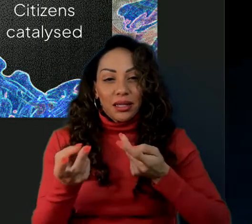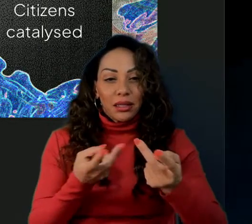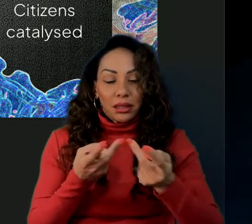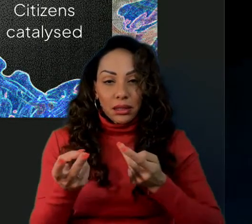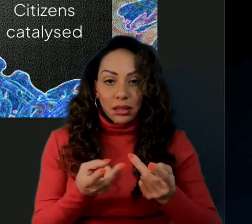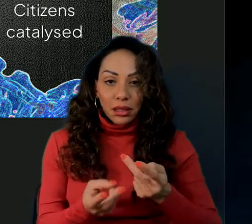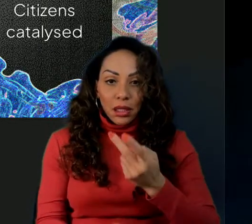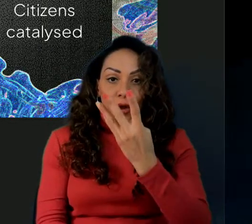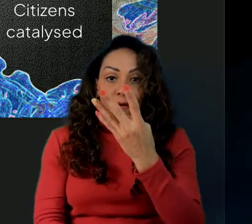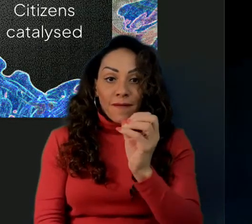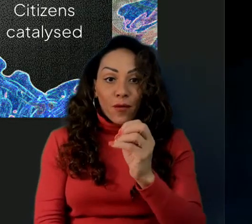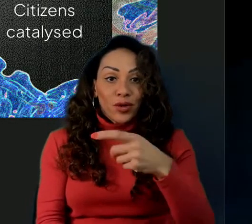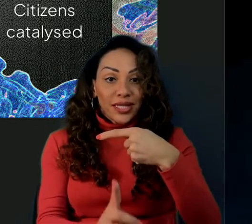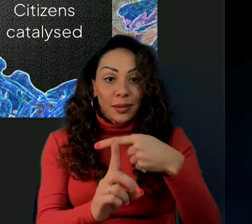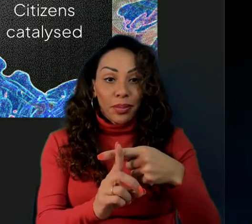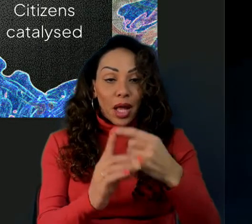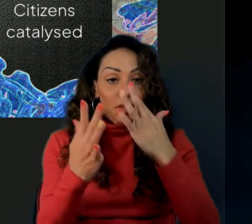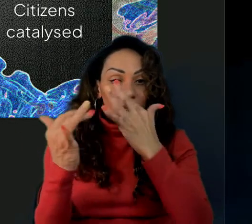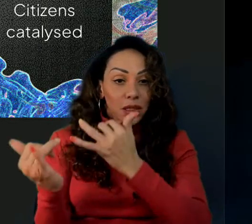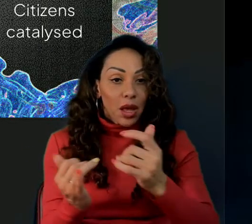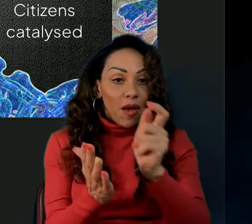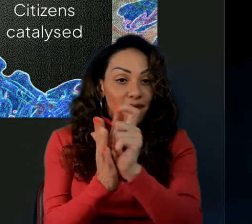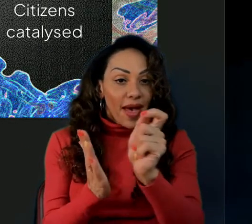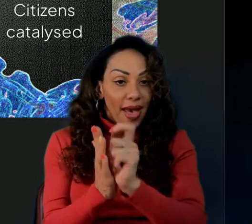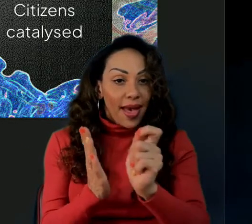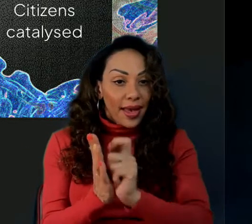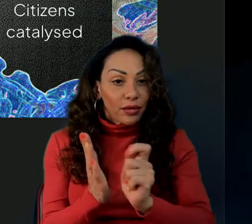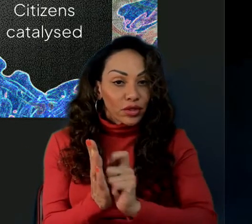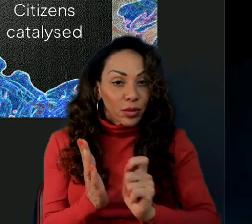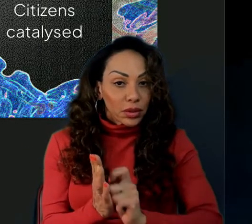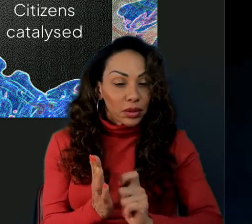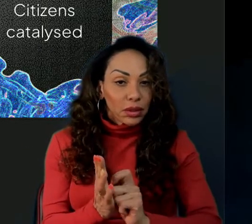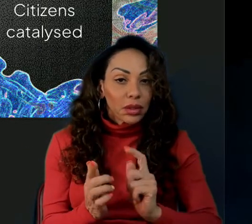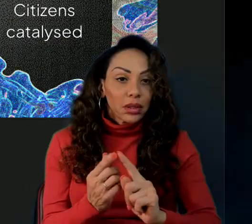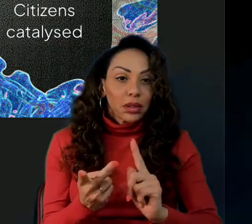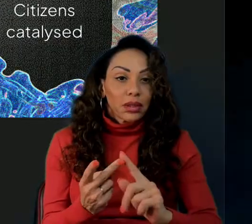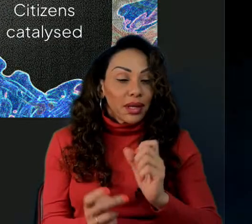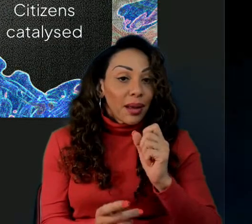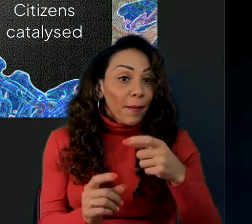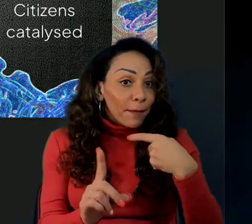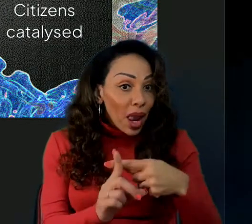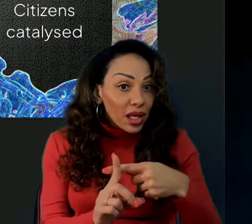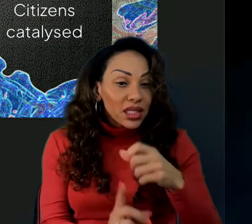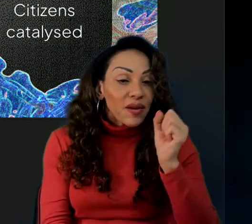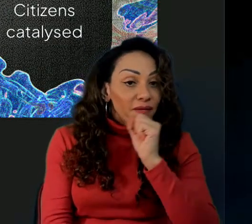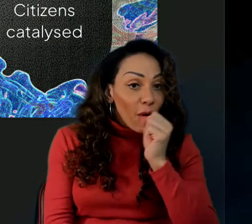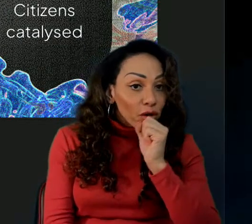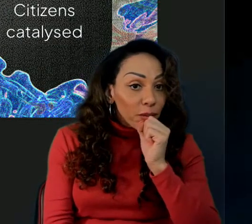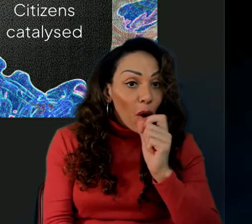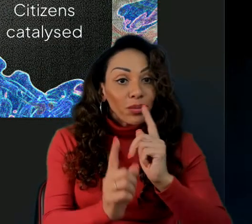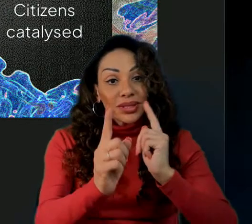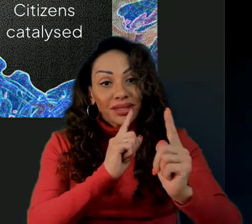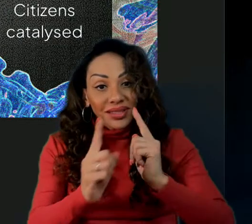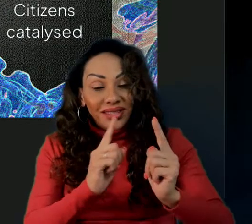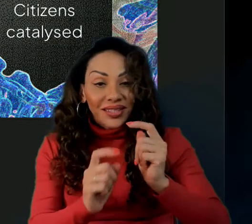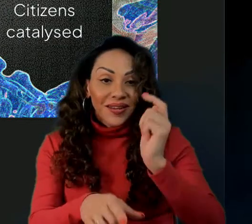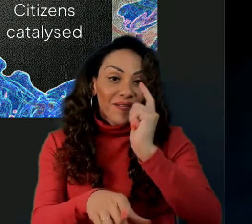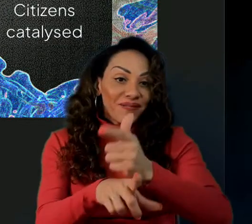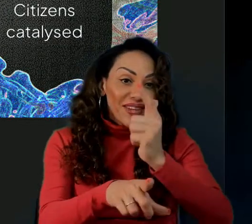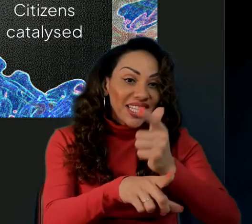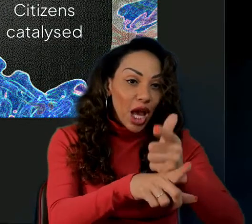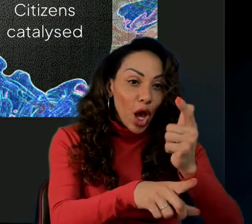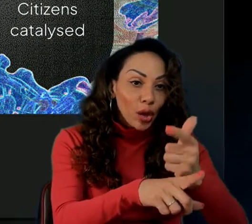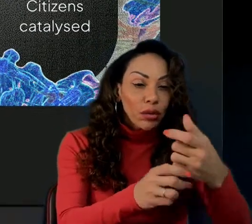survey responses. That's not including the vox pops on the video, and also the general feedback that we